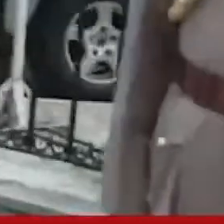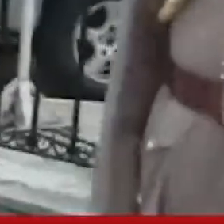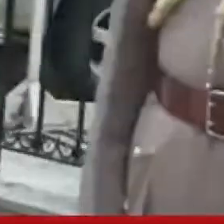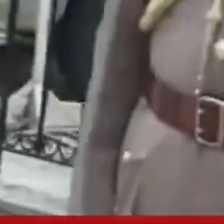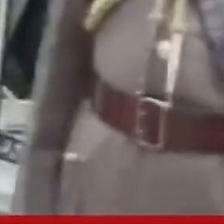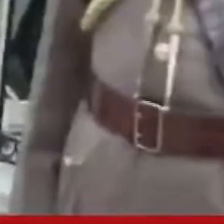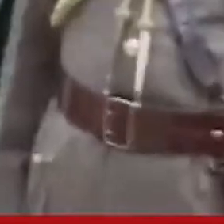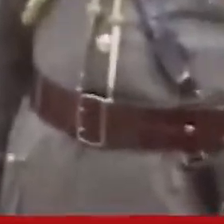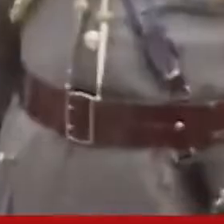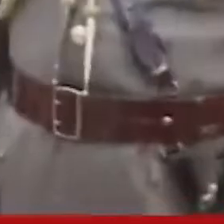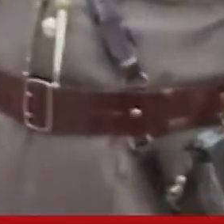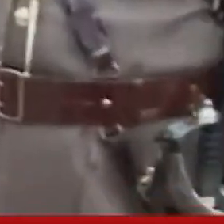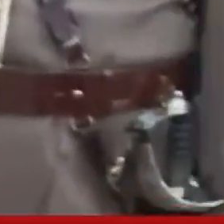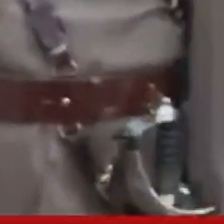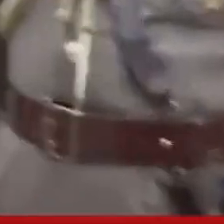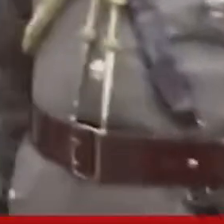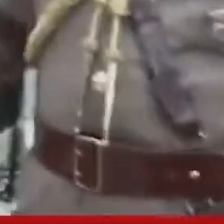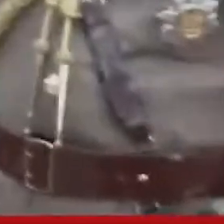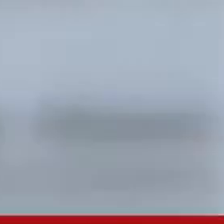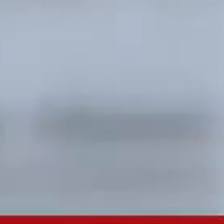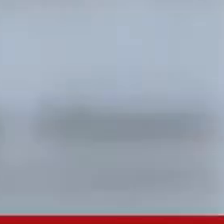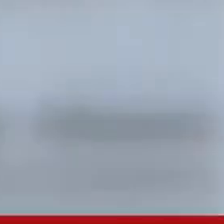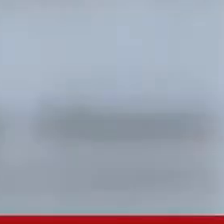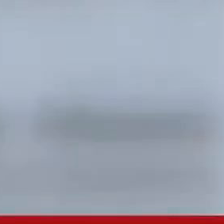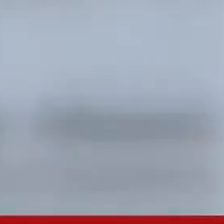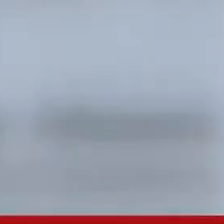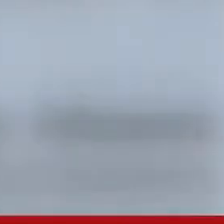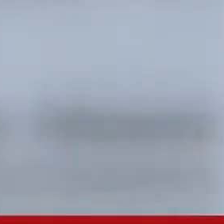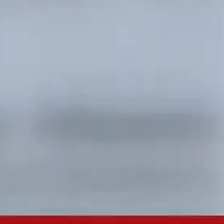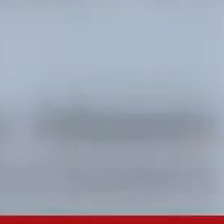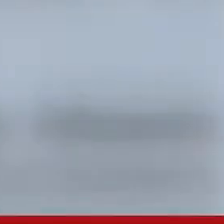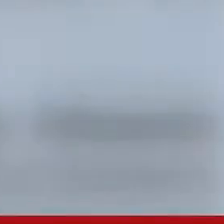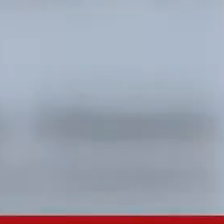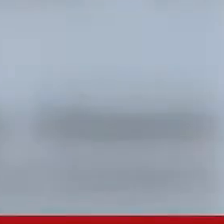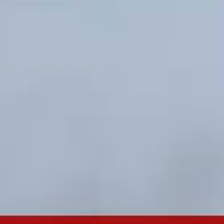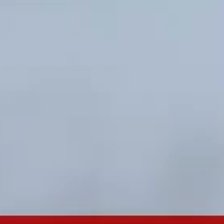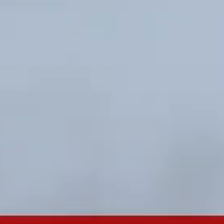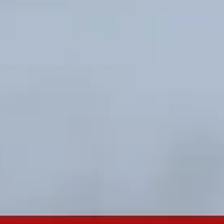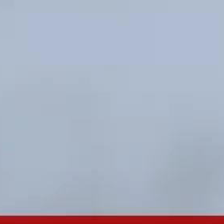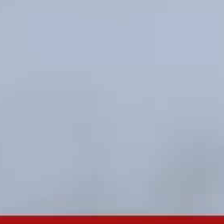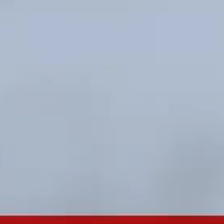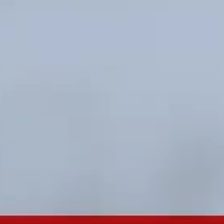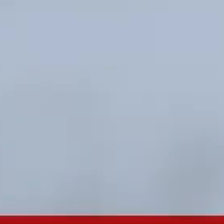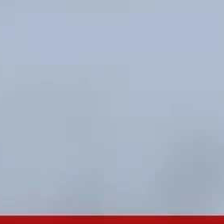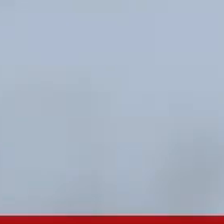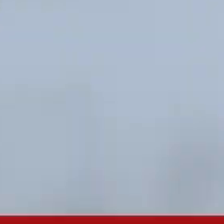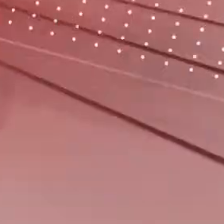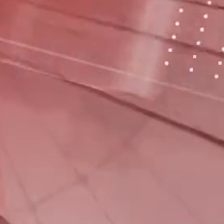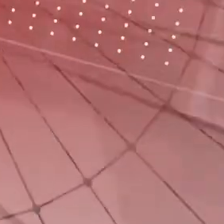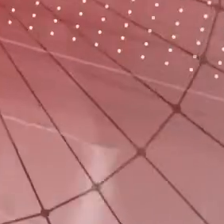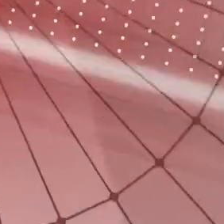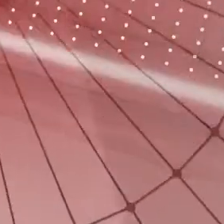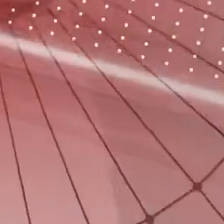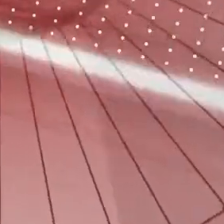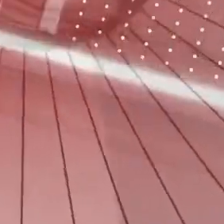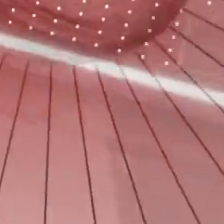Kenya to observe Katiba Day annually on the 27th of August in honor of Kenya's 2010 Constitution.